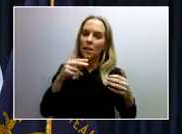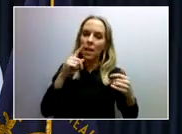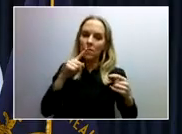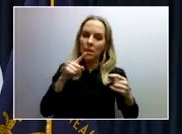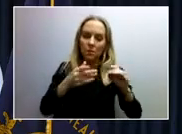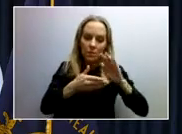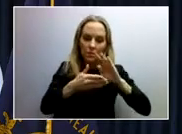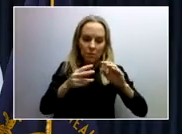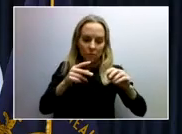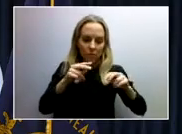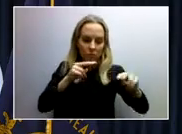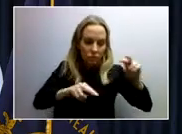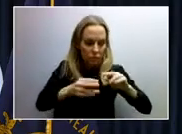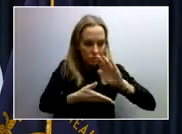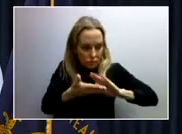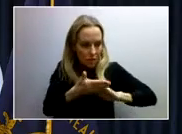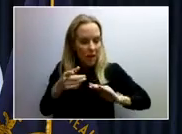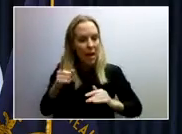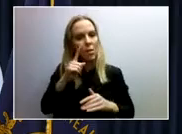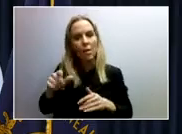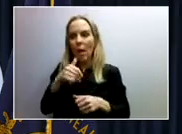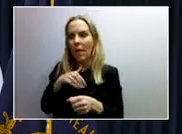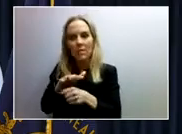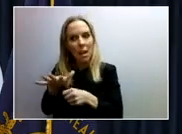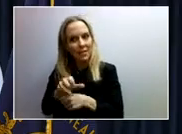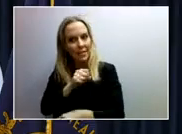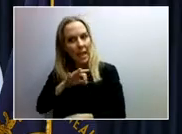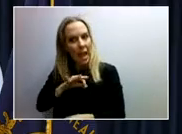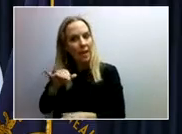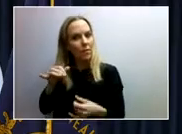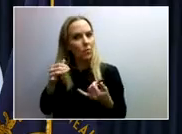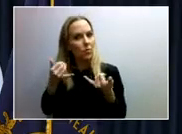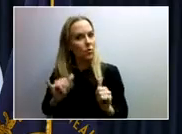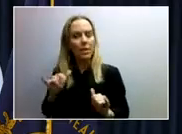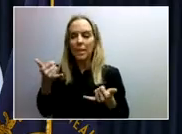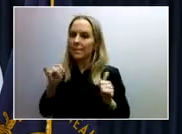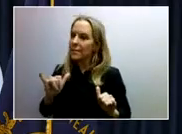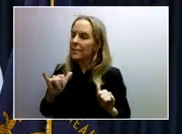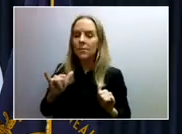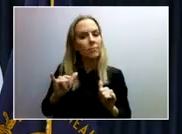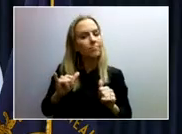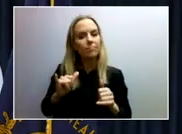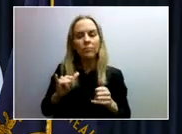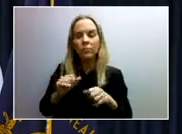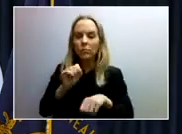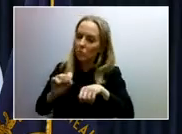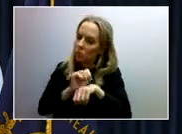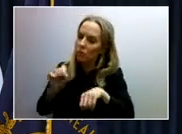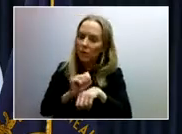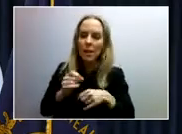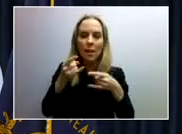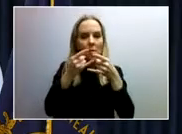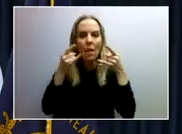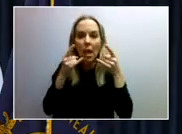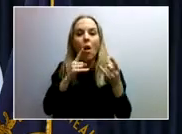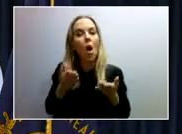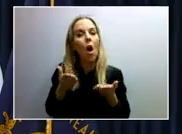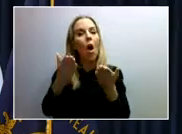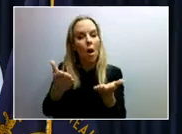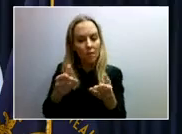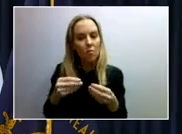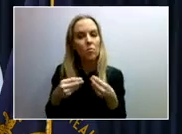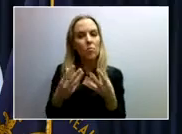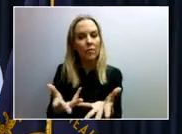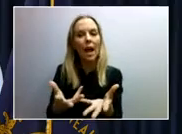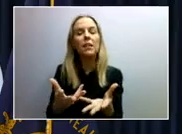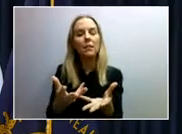short-staffed. So I have confidence that they will do the very best they can. Masks are offered and provided, and